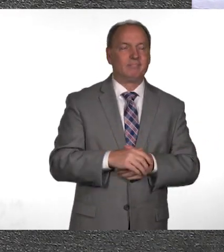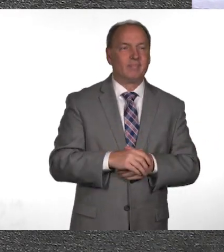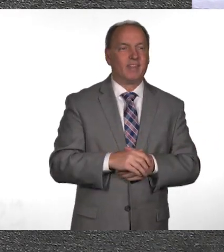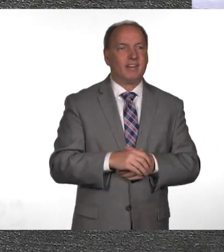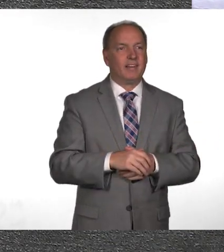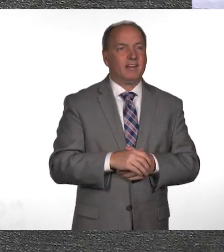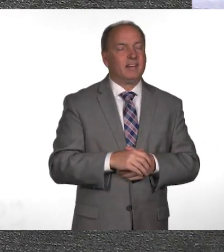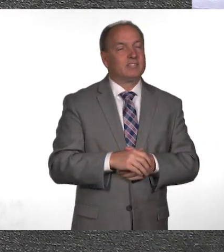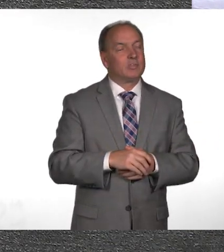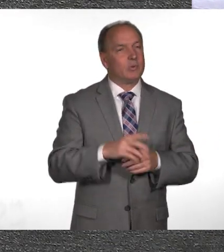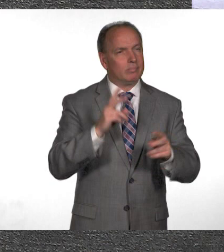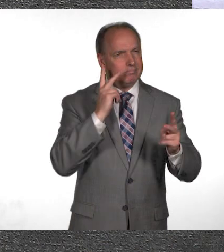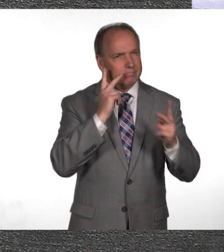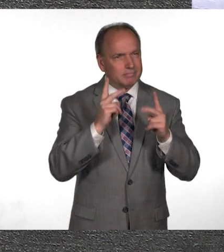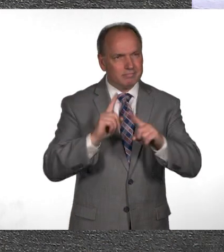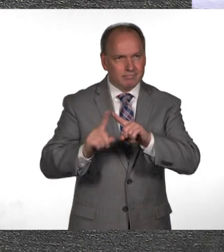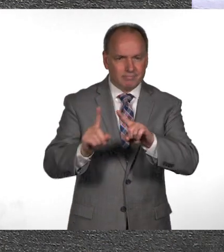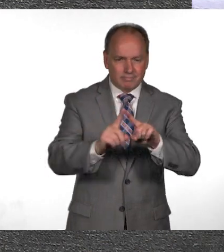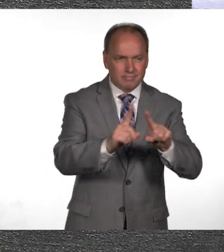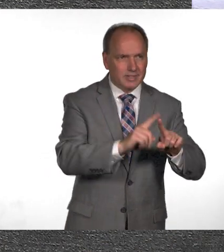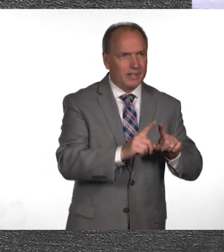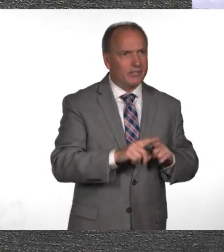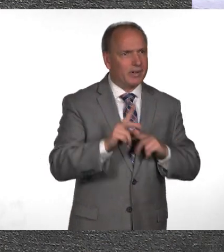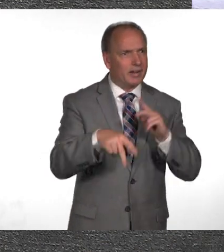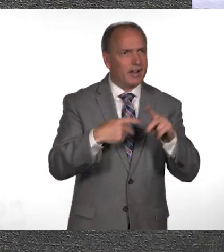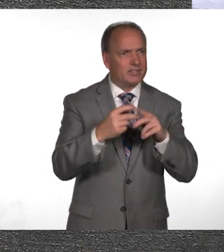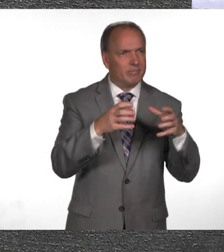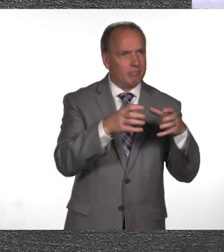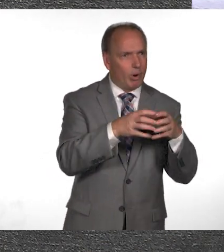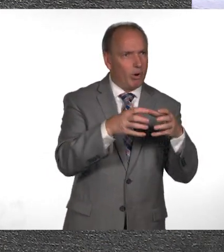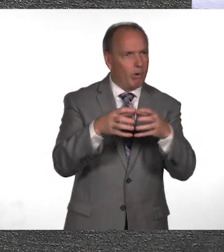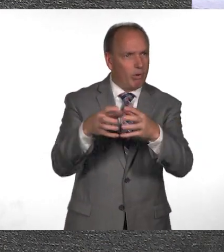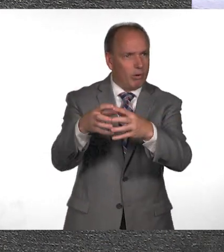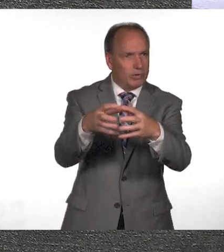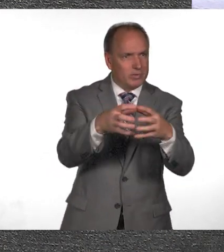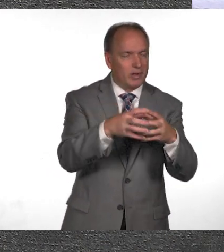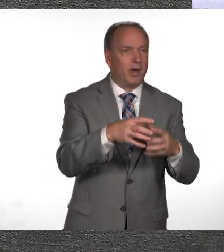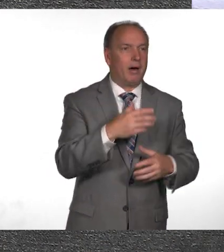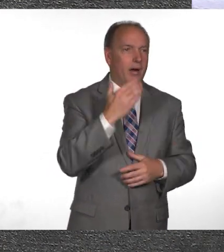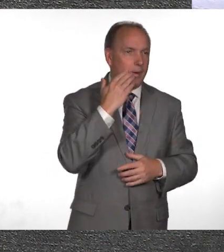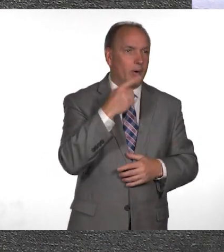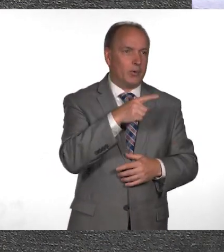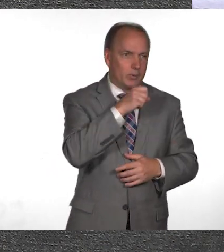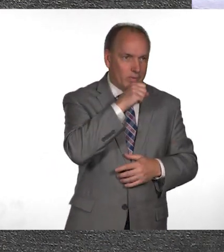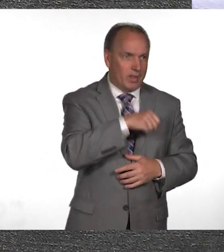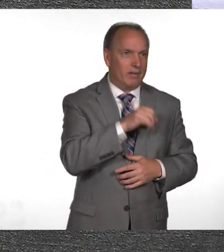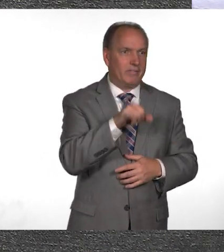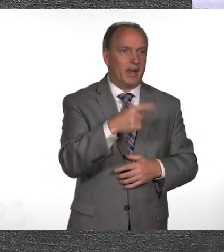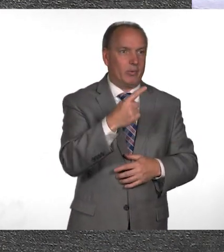All right, so look at all these different kinds of balls I have. I know you like this one the best, huh?